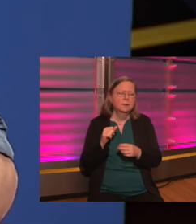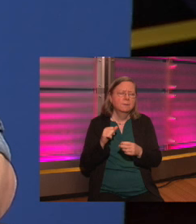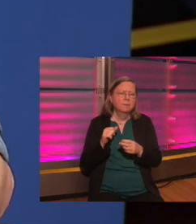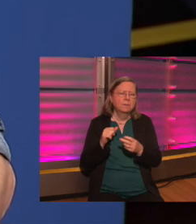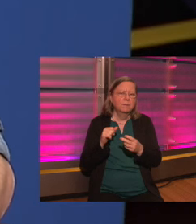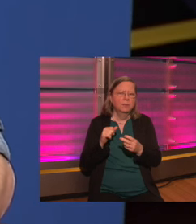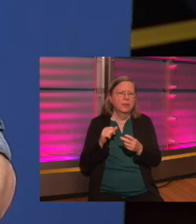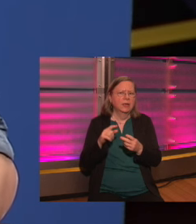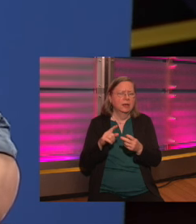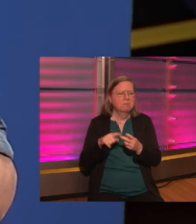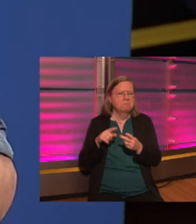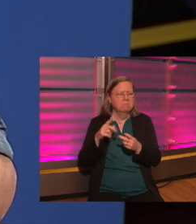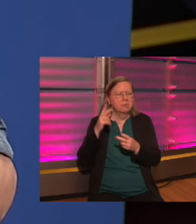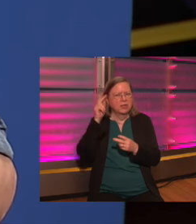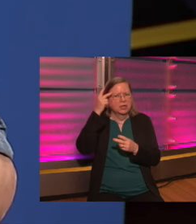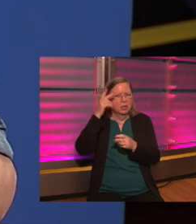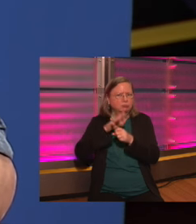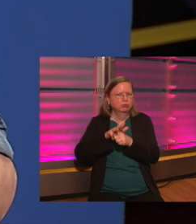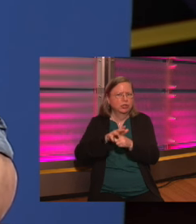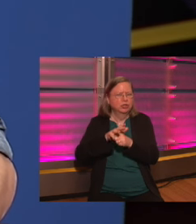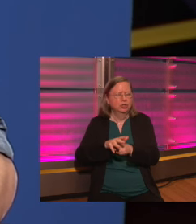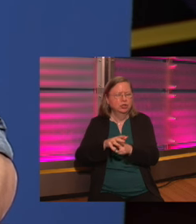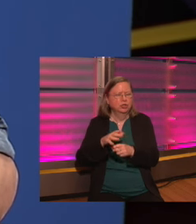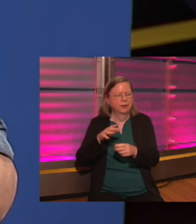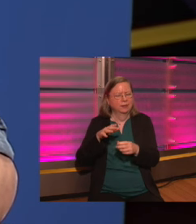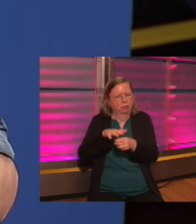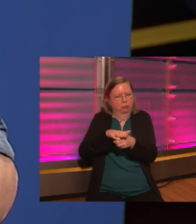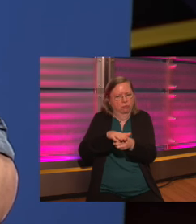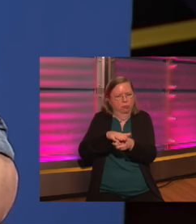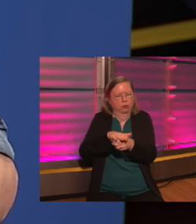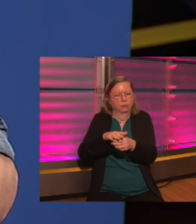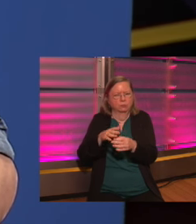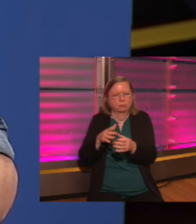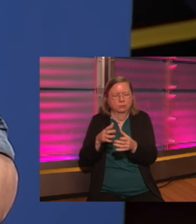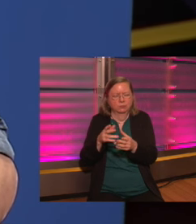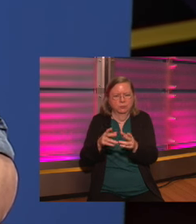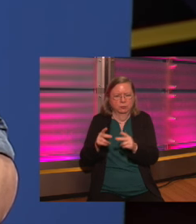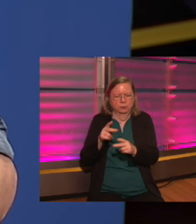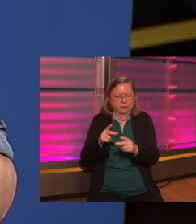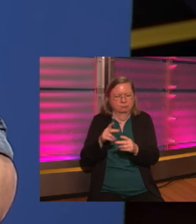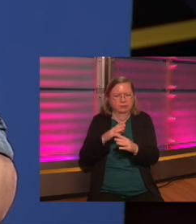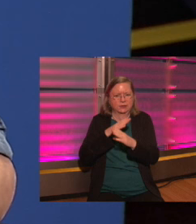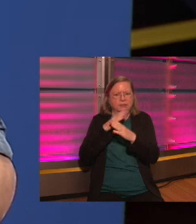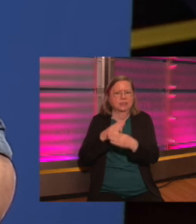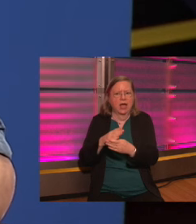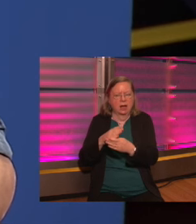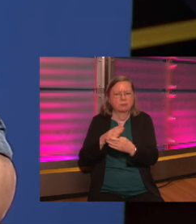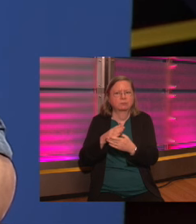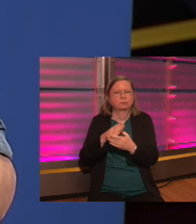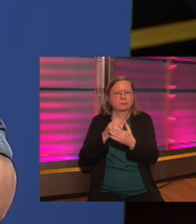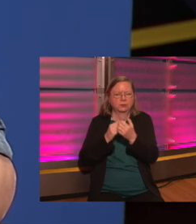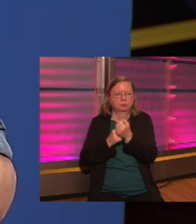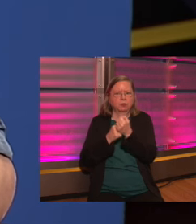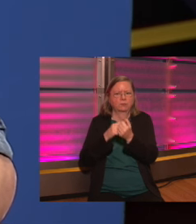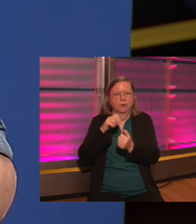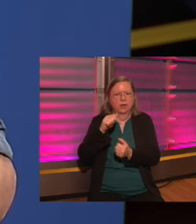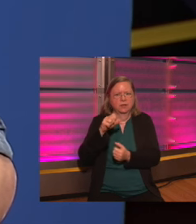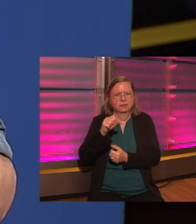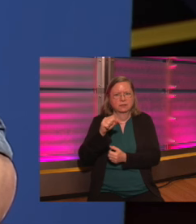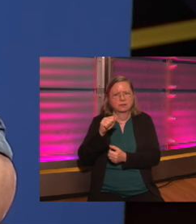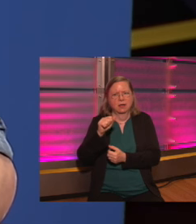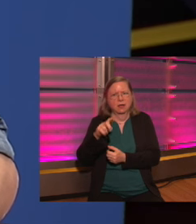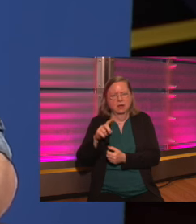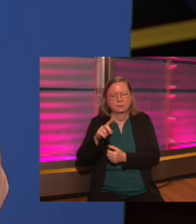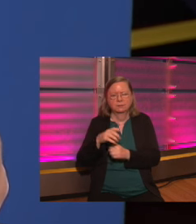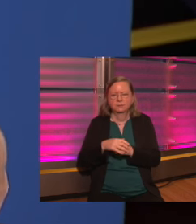to stop their support of local governments like the Assad regime. 2, definitely on the humanitarian interventions, there needs